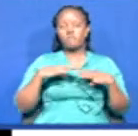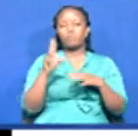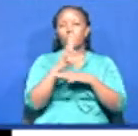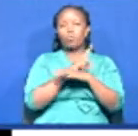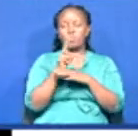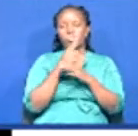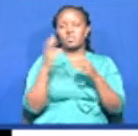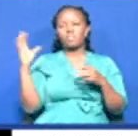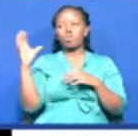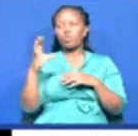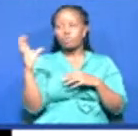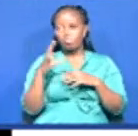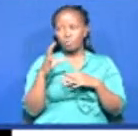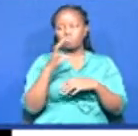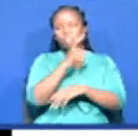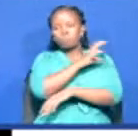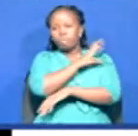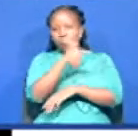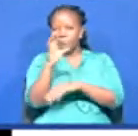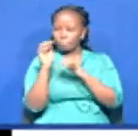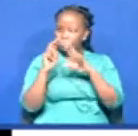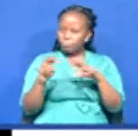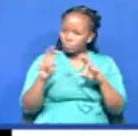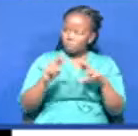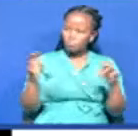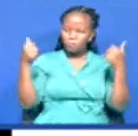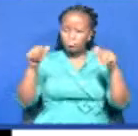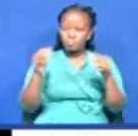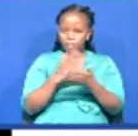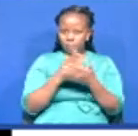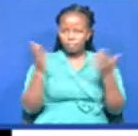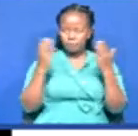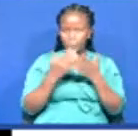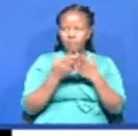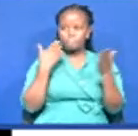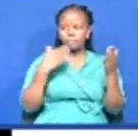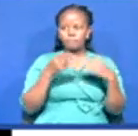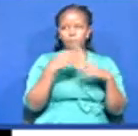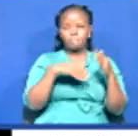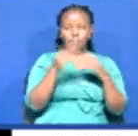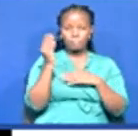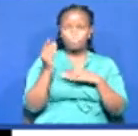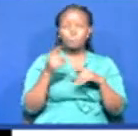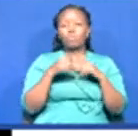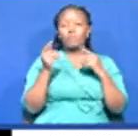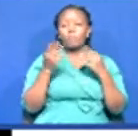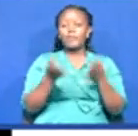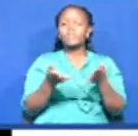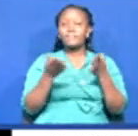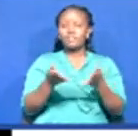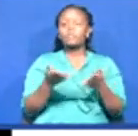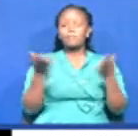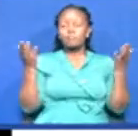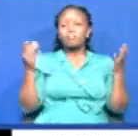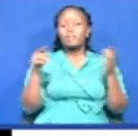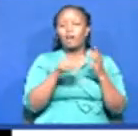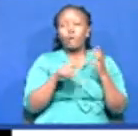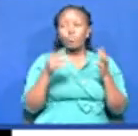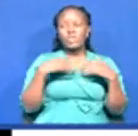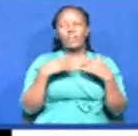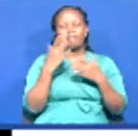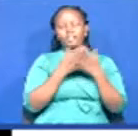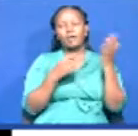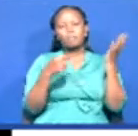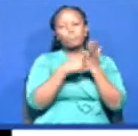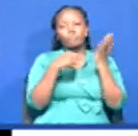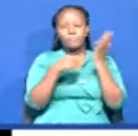to check any product before they purchase. But currently, we still have some technologies